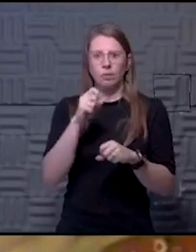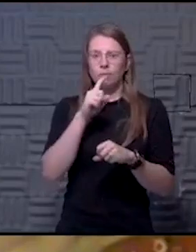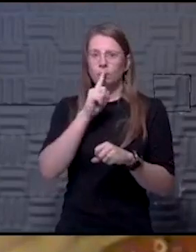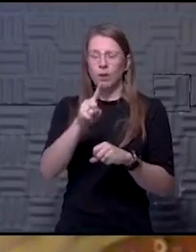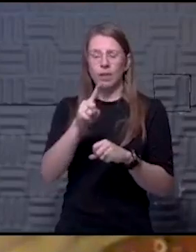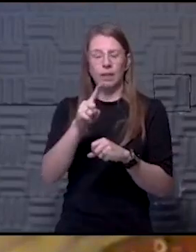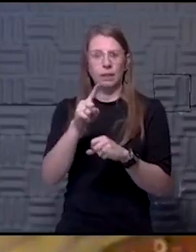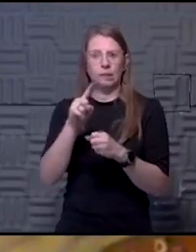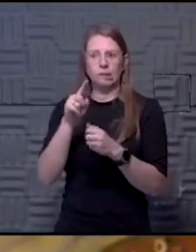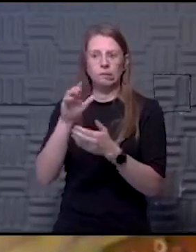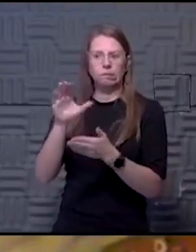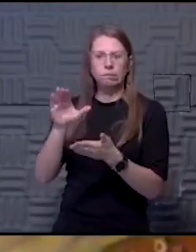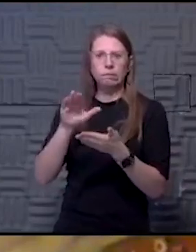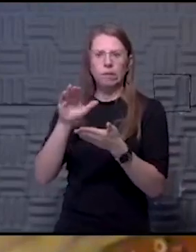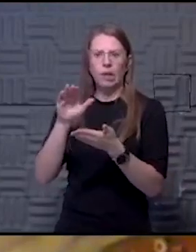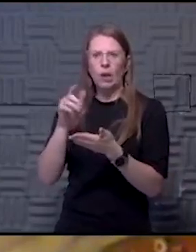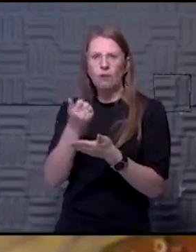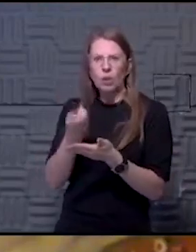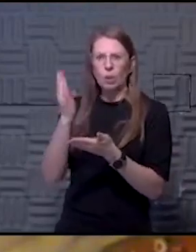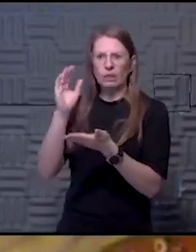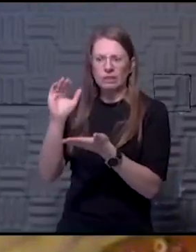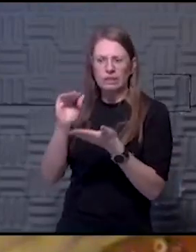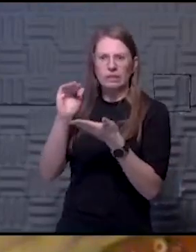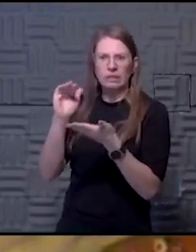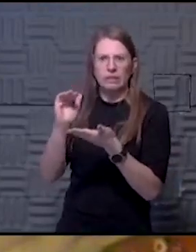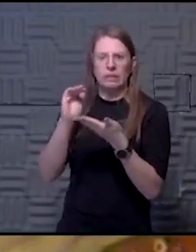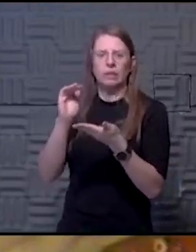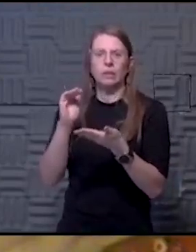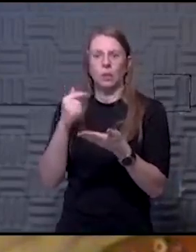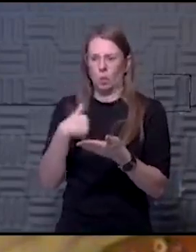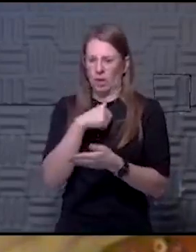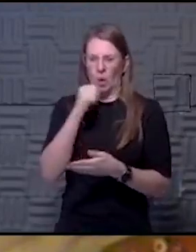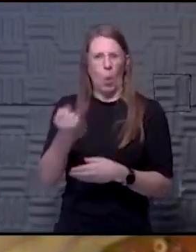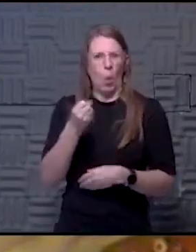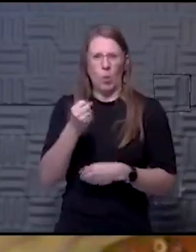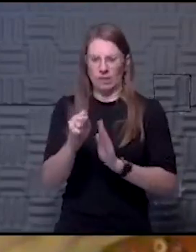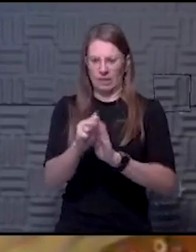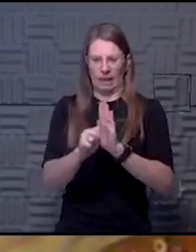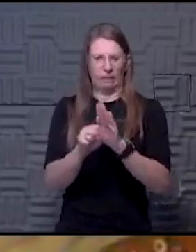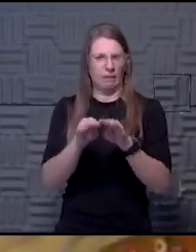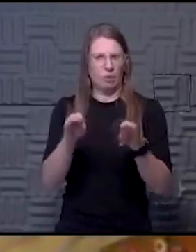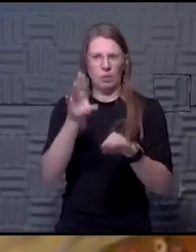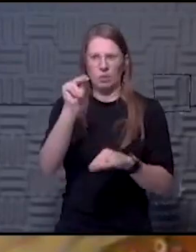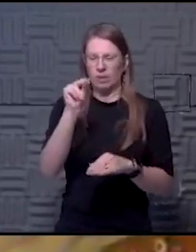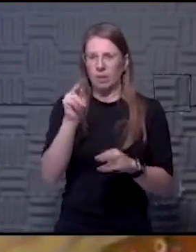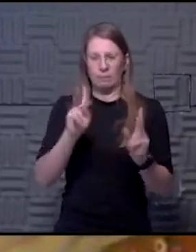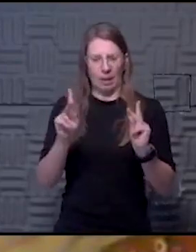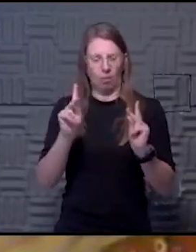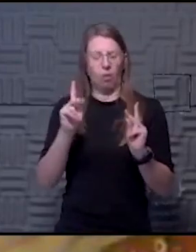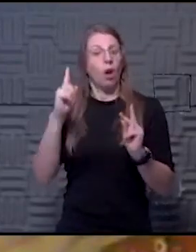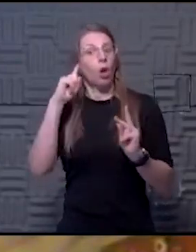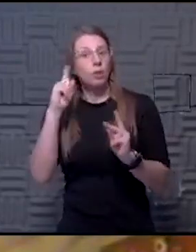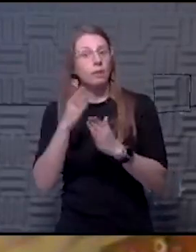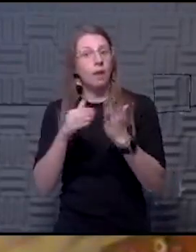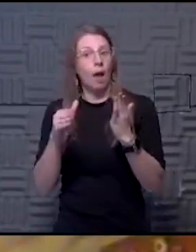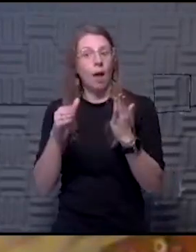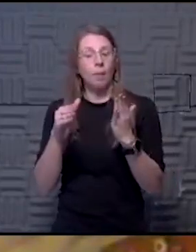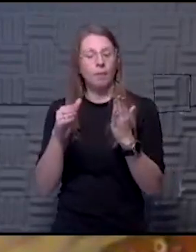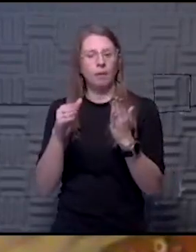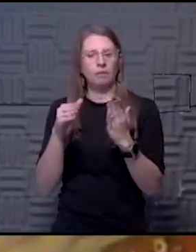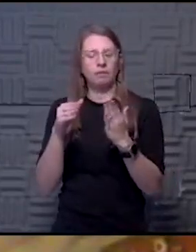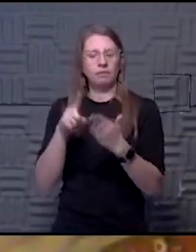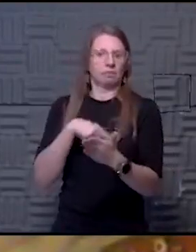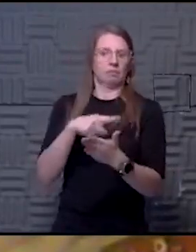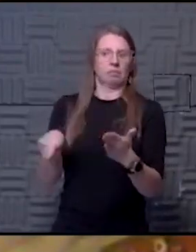supply coming in that has been a source of frustration. And, you know, we don't hold it at the state. I've gotten people that I've heard some level of criticism